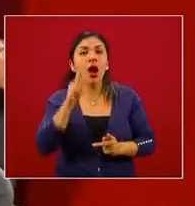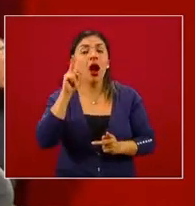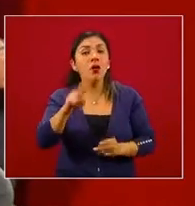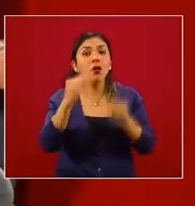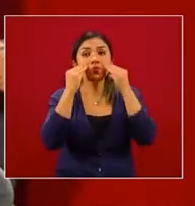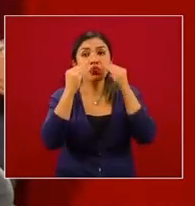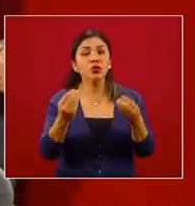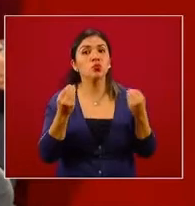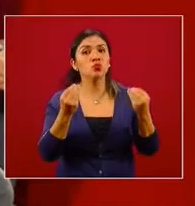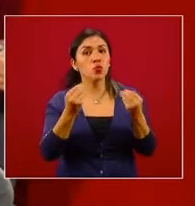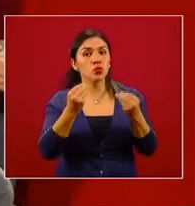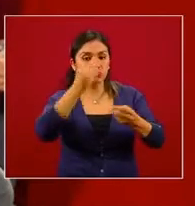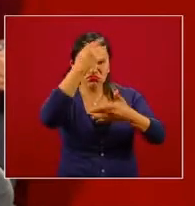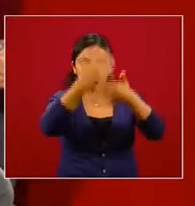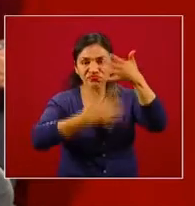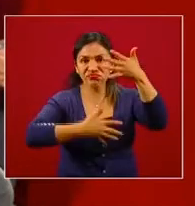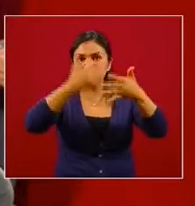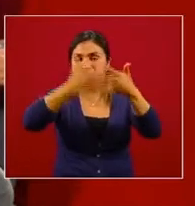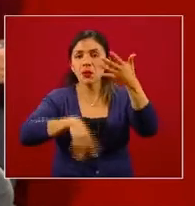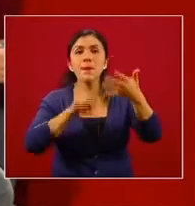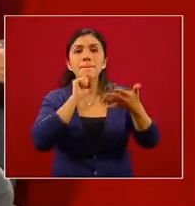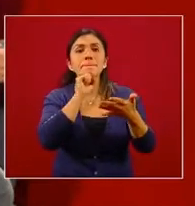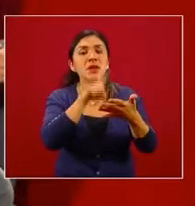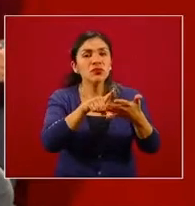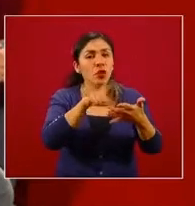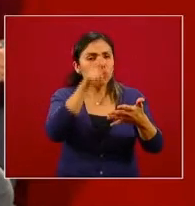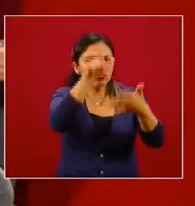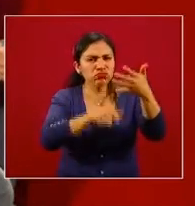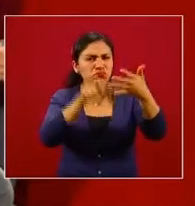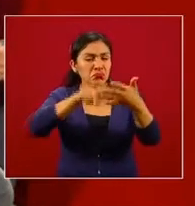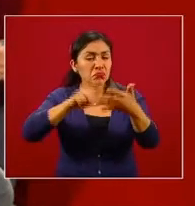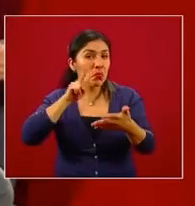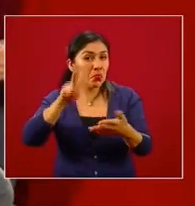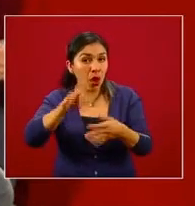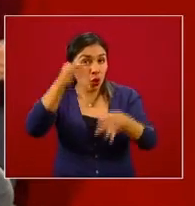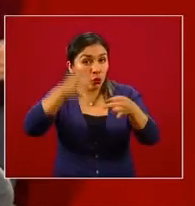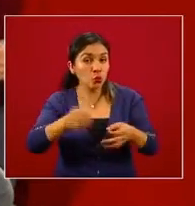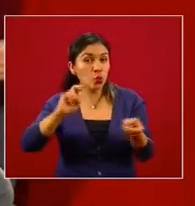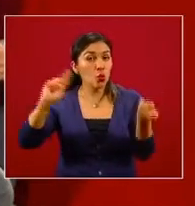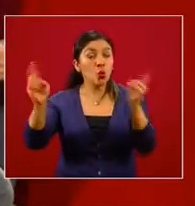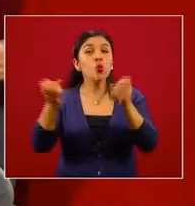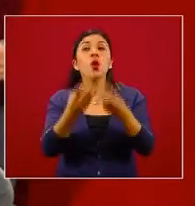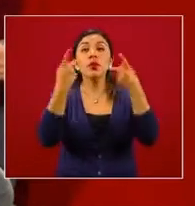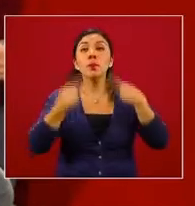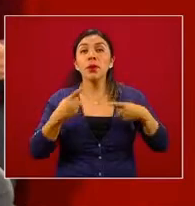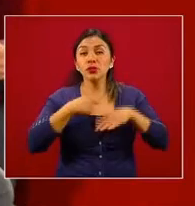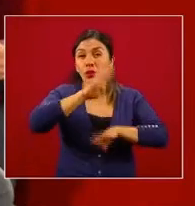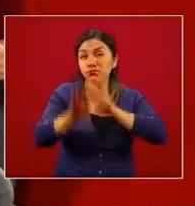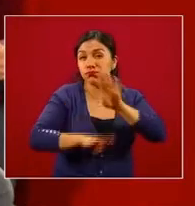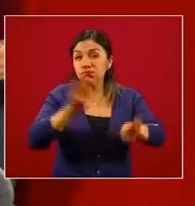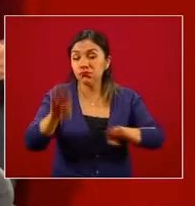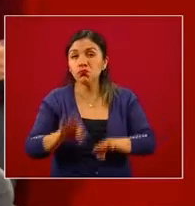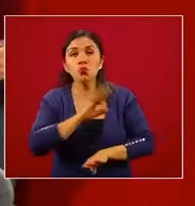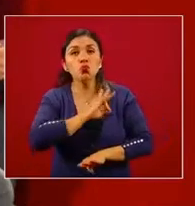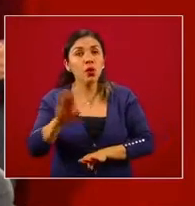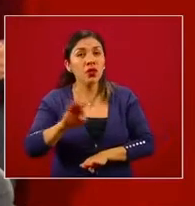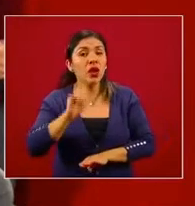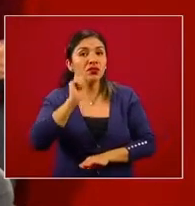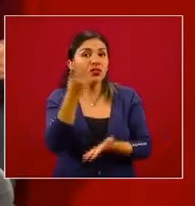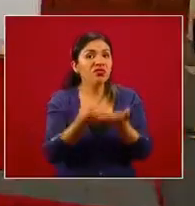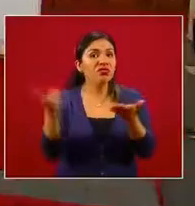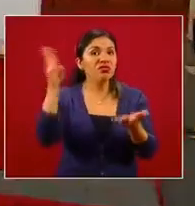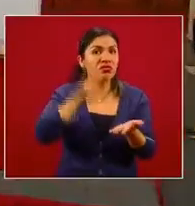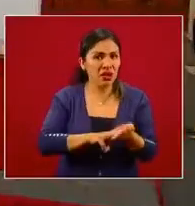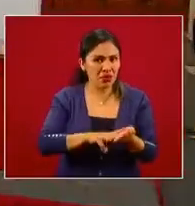registry, and they said that there was a representative sample, and it was saying that the people who had